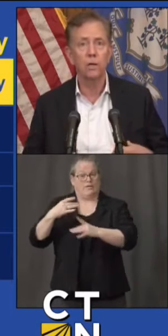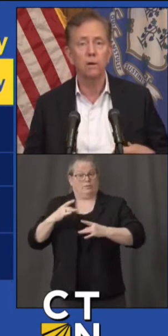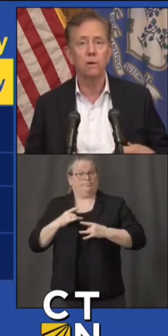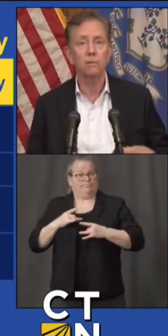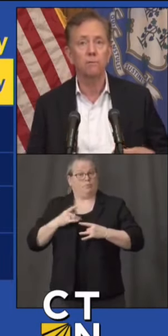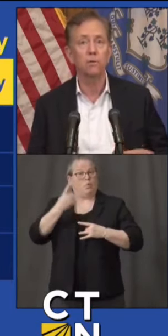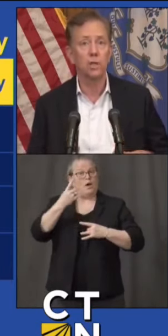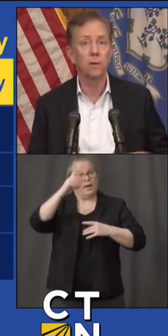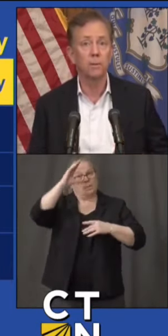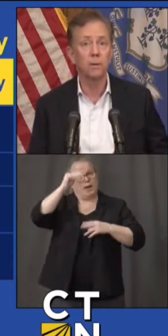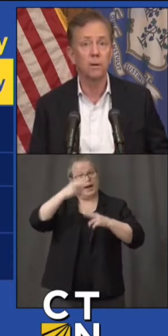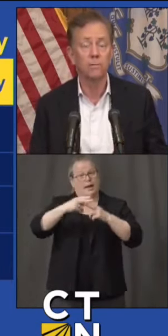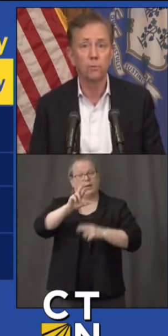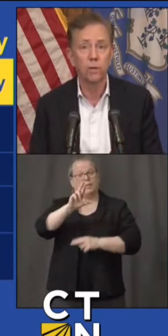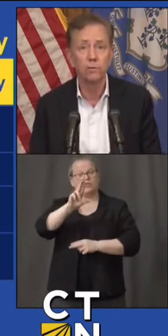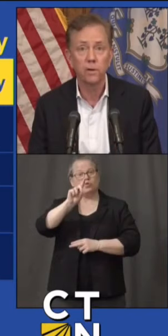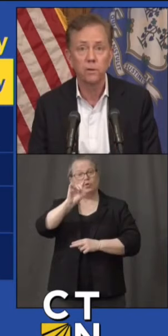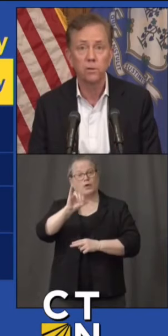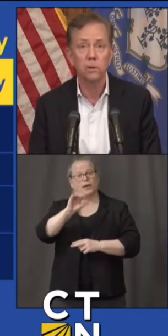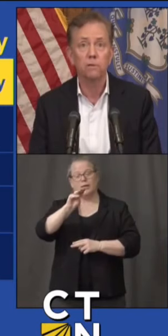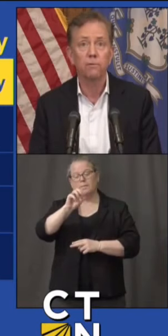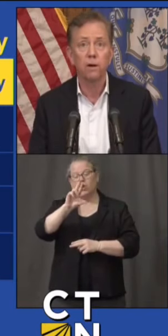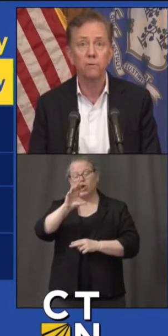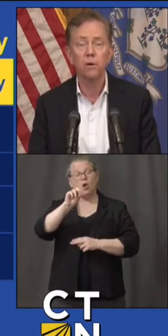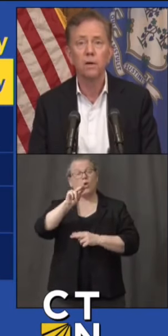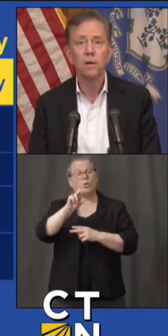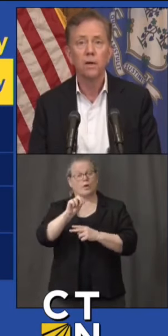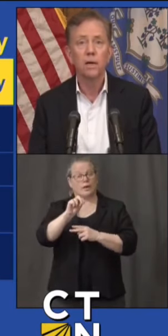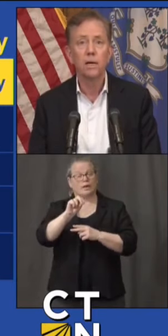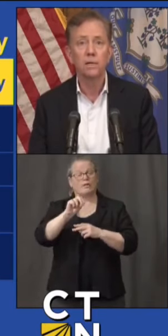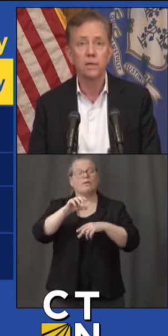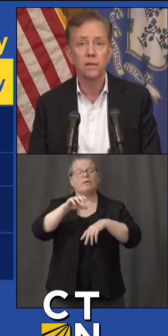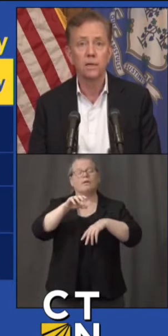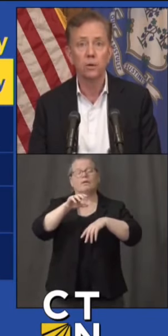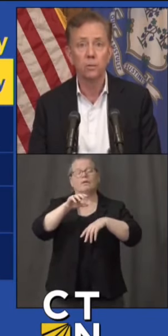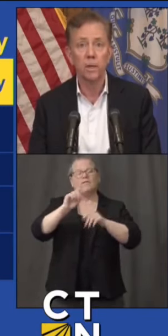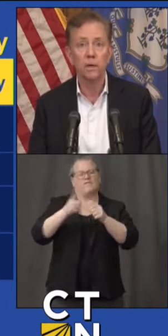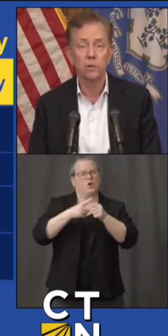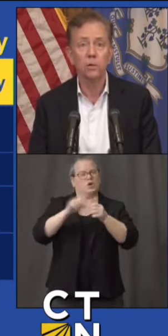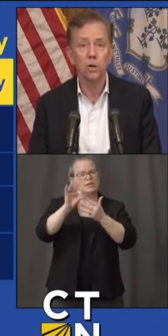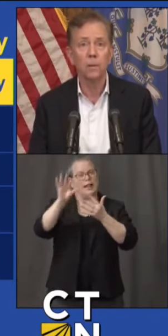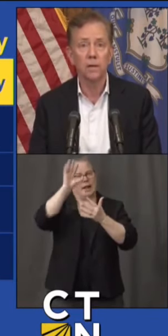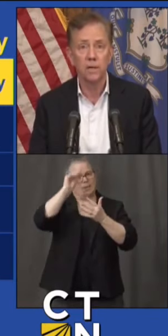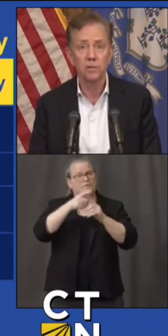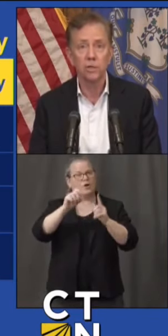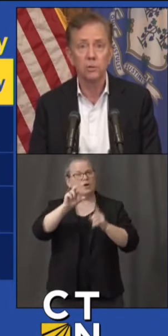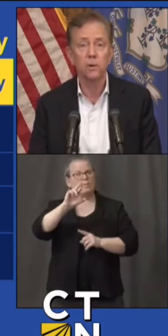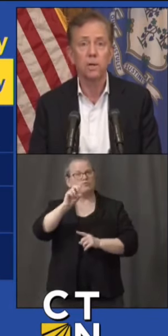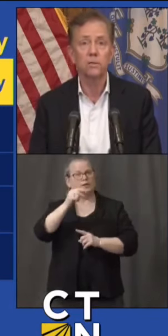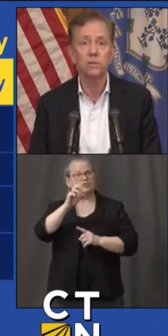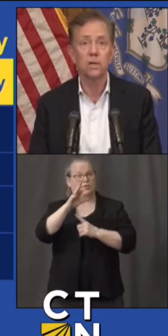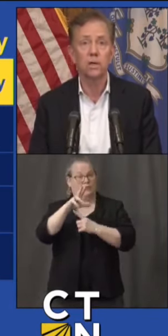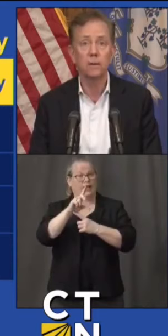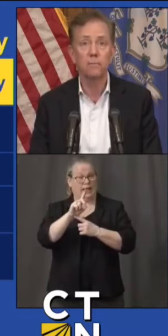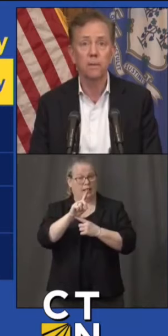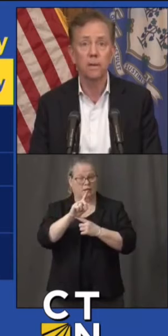Marconi, first selectman of Ridgefield forever, and he'll be here to talk about his